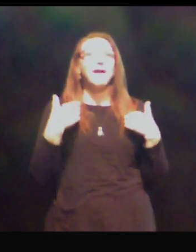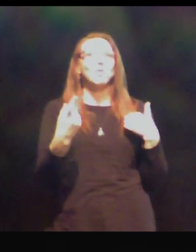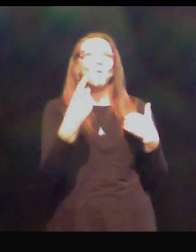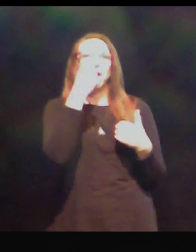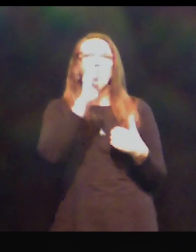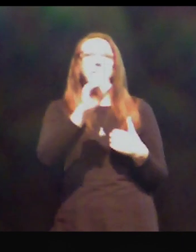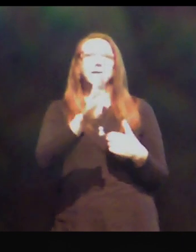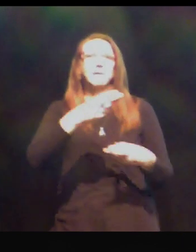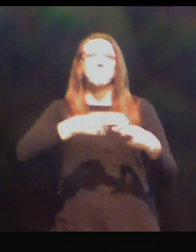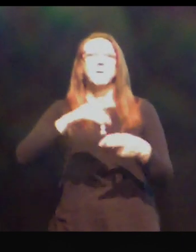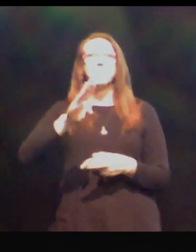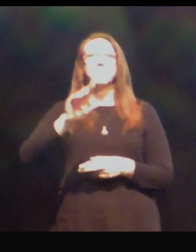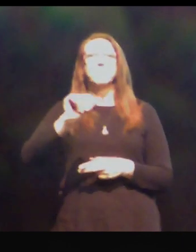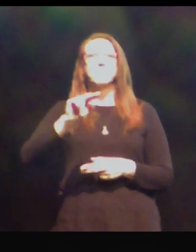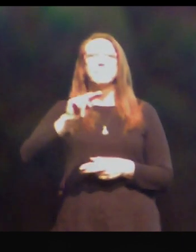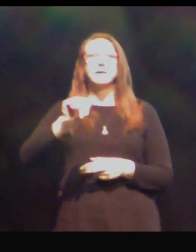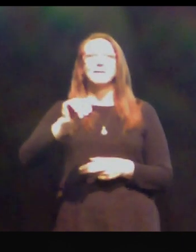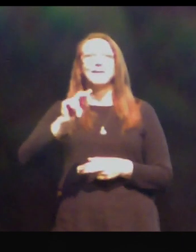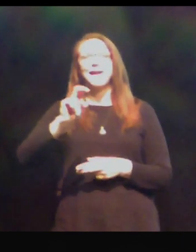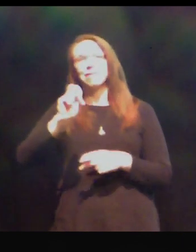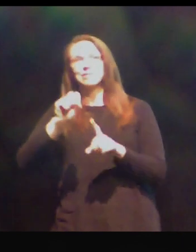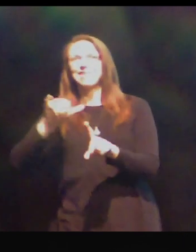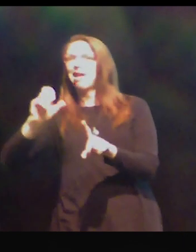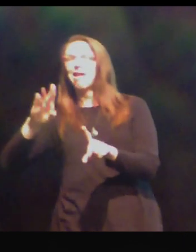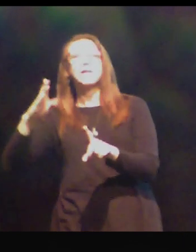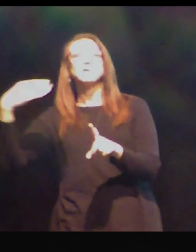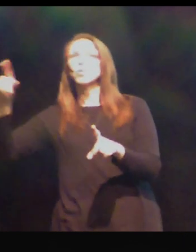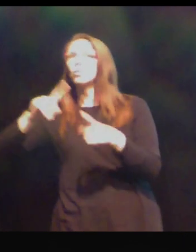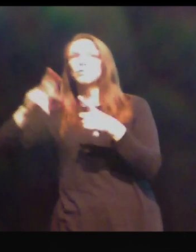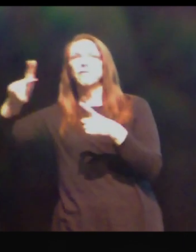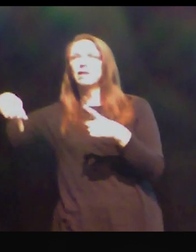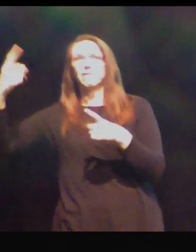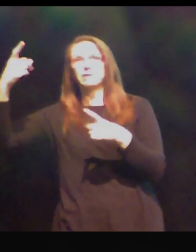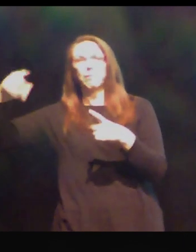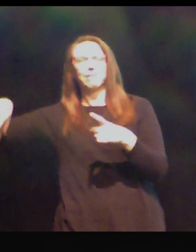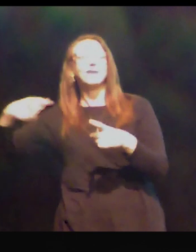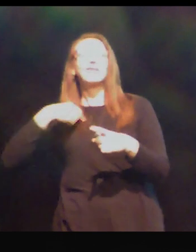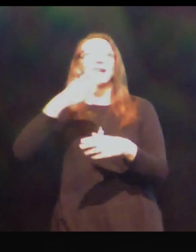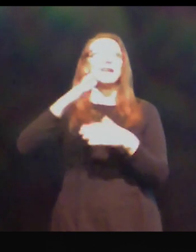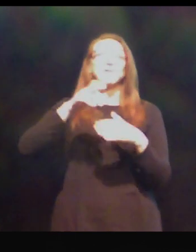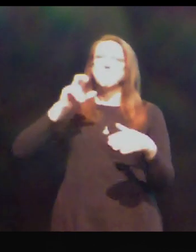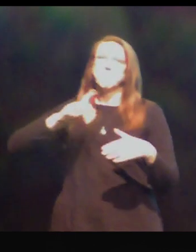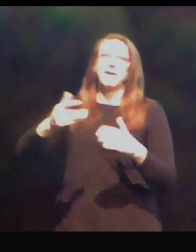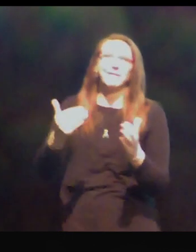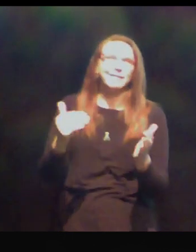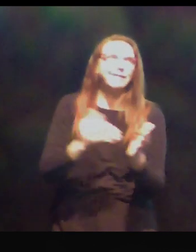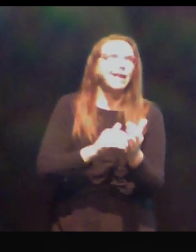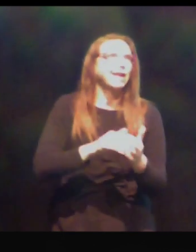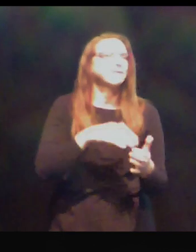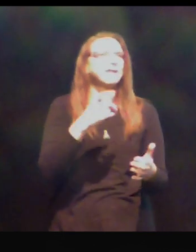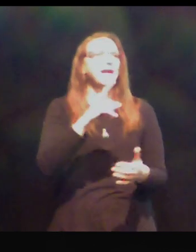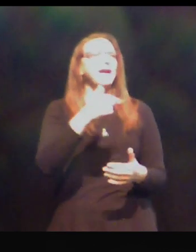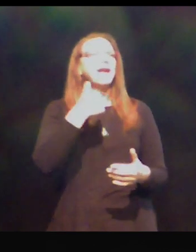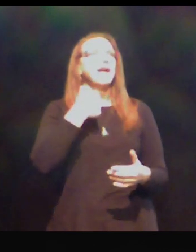and that was sold to someone in Philadelphia and just never got my foot back in the door, because I was kind of like the